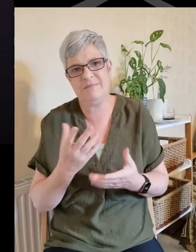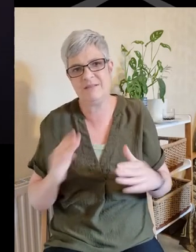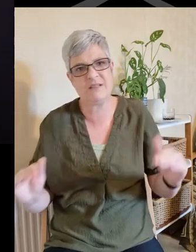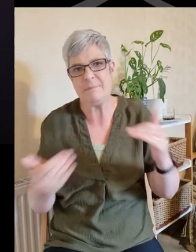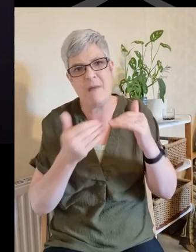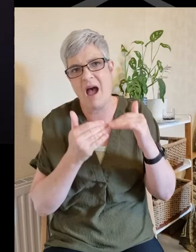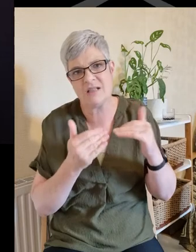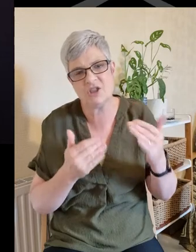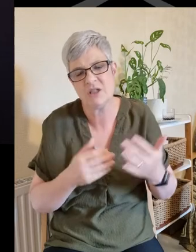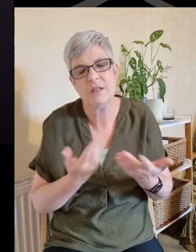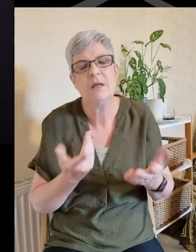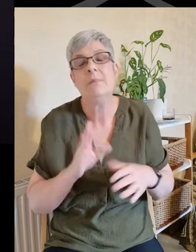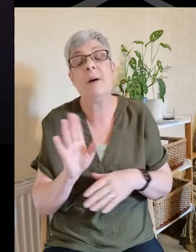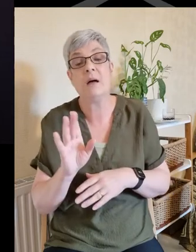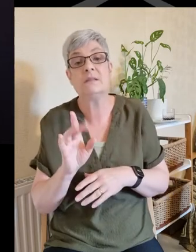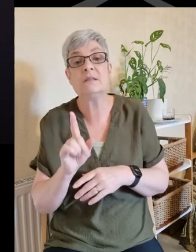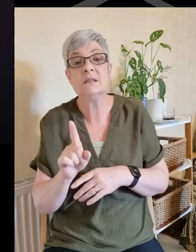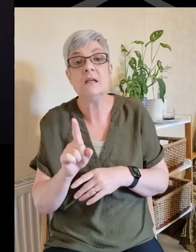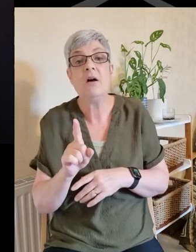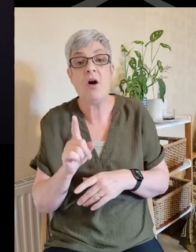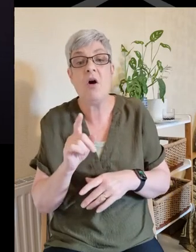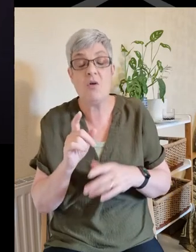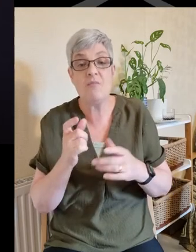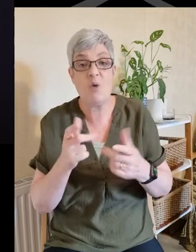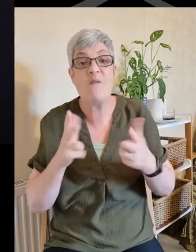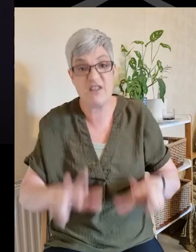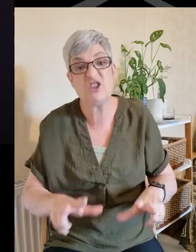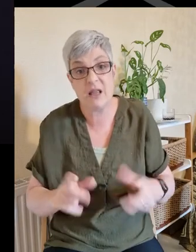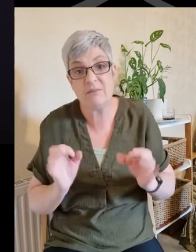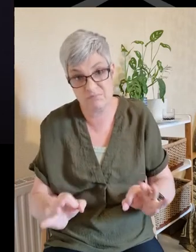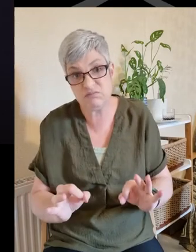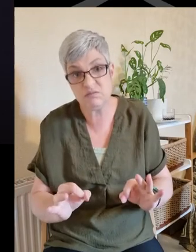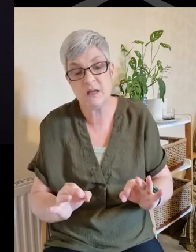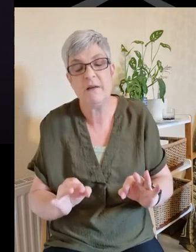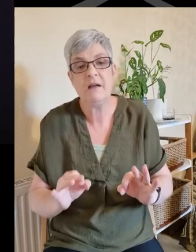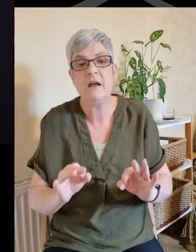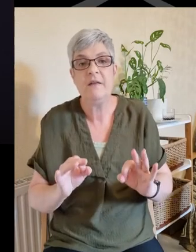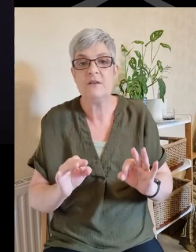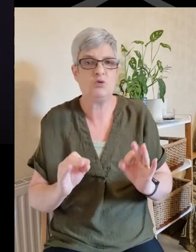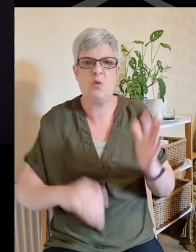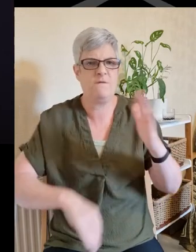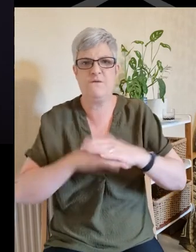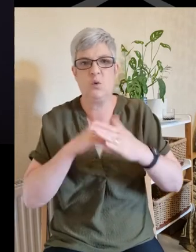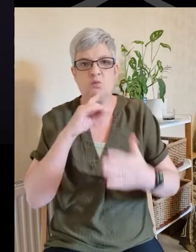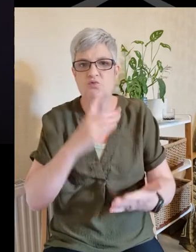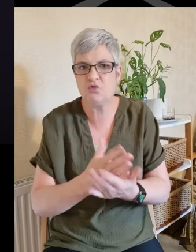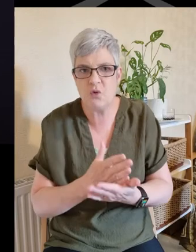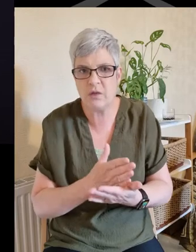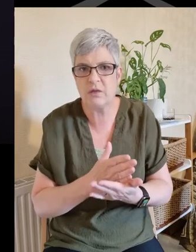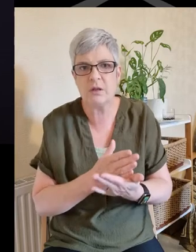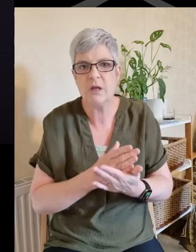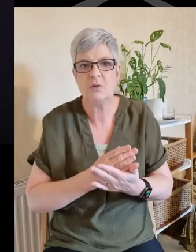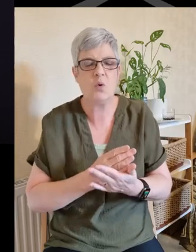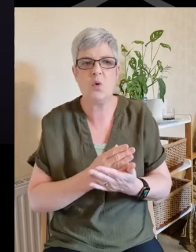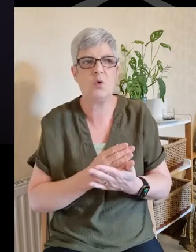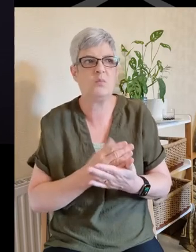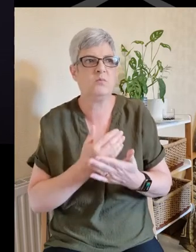But that's basically officially it, that there is no ultimate truth. There's no exclusive